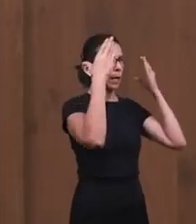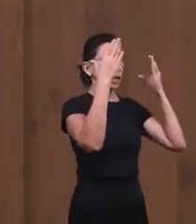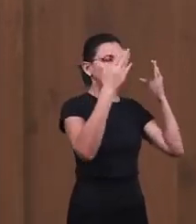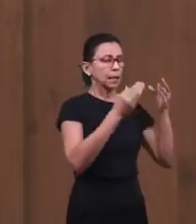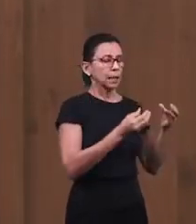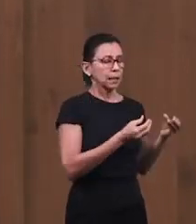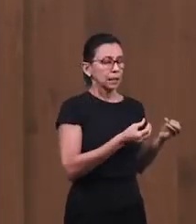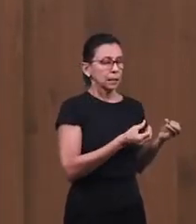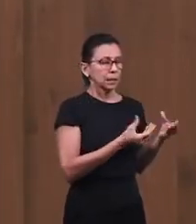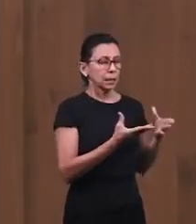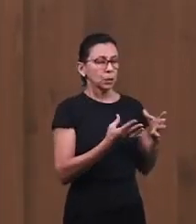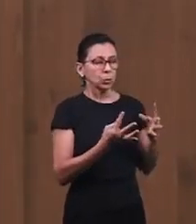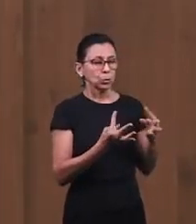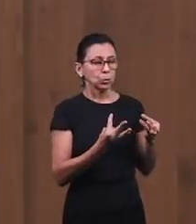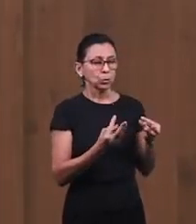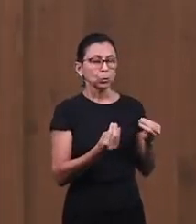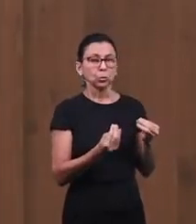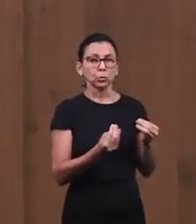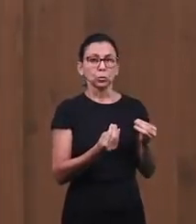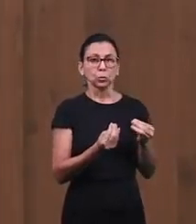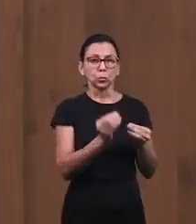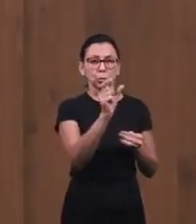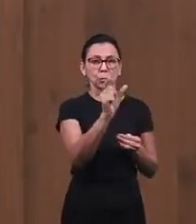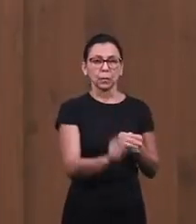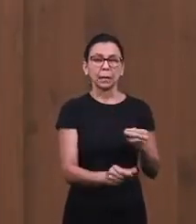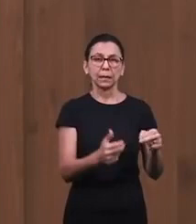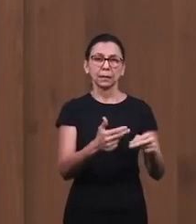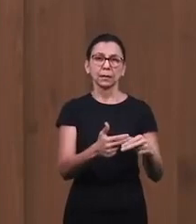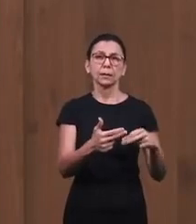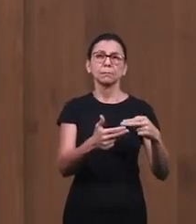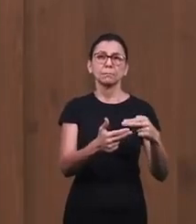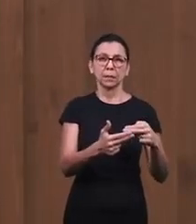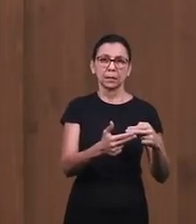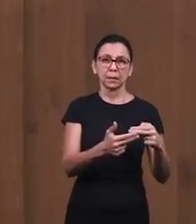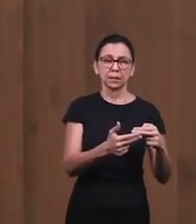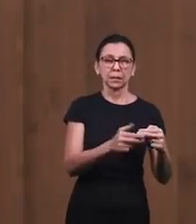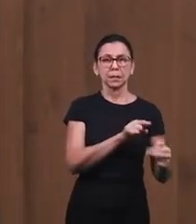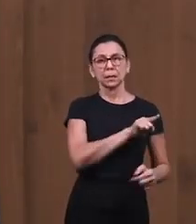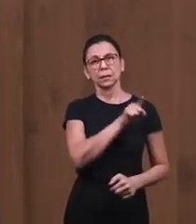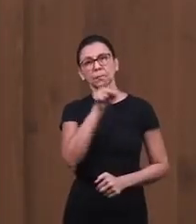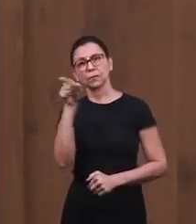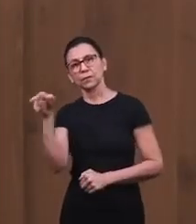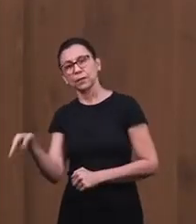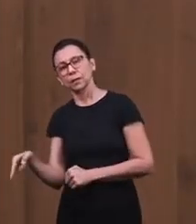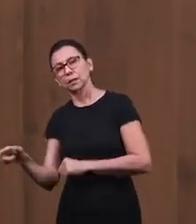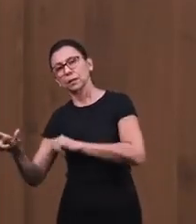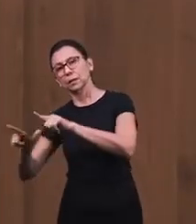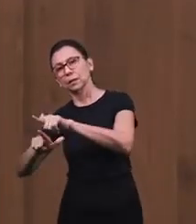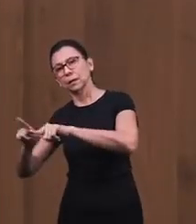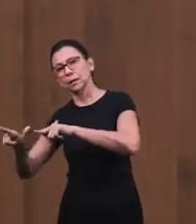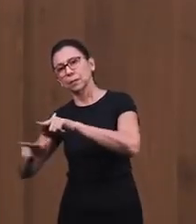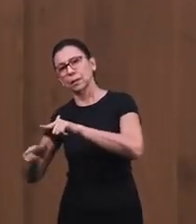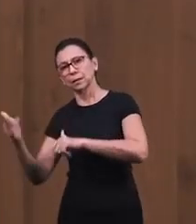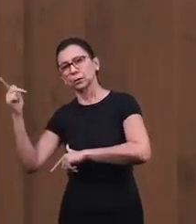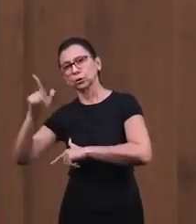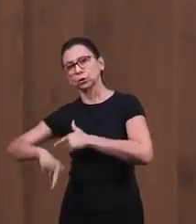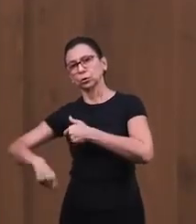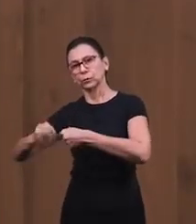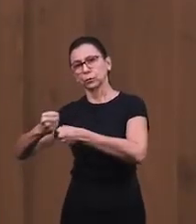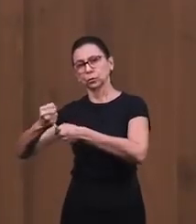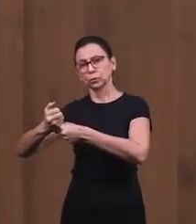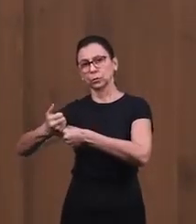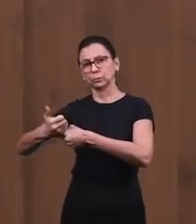desire of Nehemiah and tells him to go back to Jerusalem, and also gives him everything to rebuild all the walls and doors and to